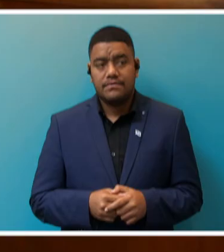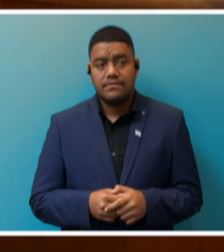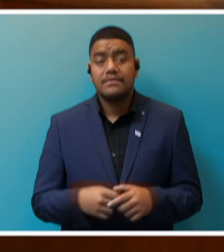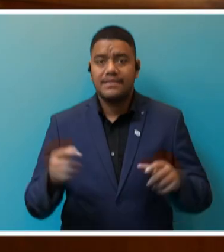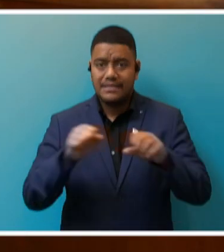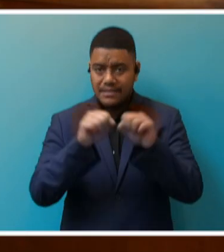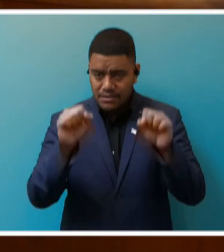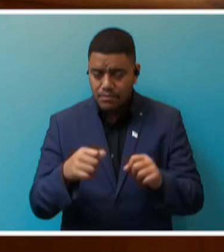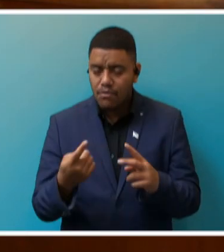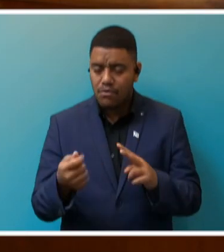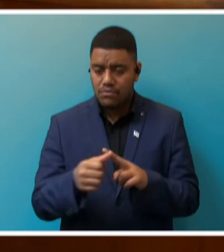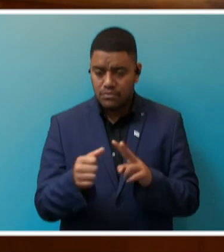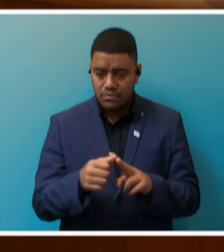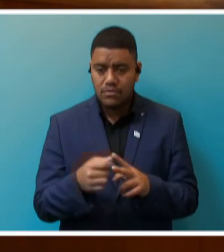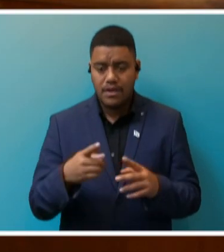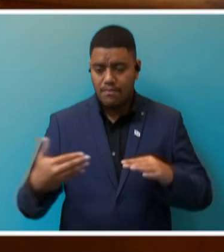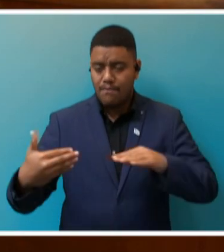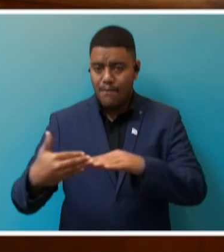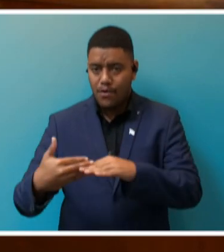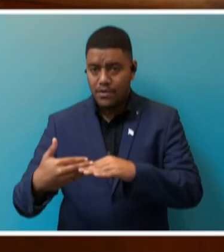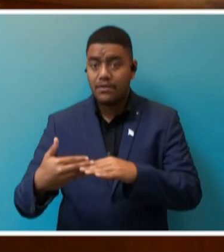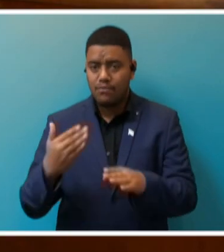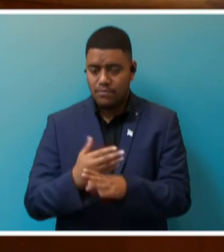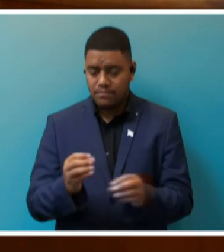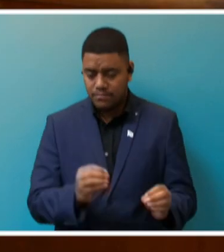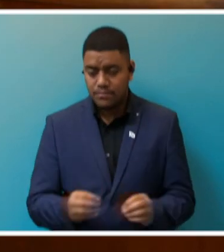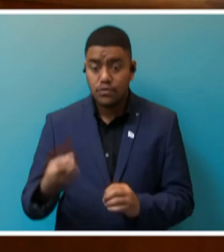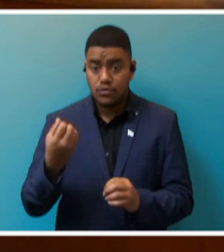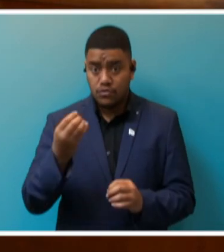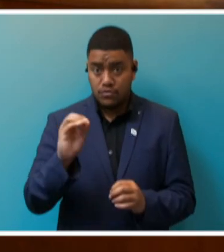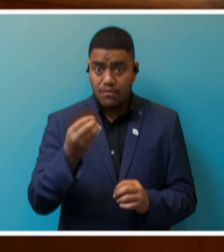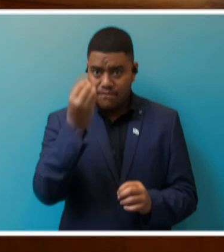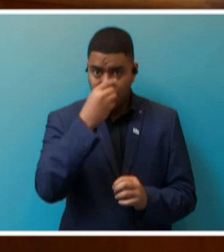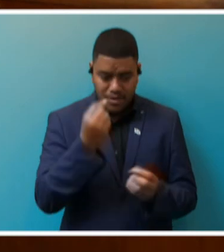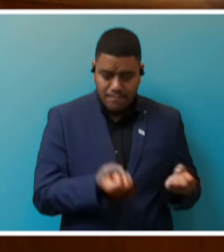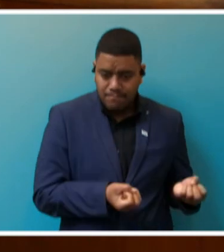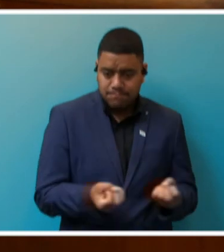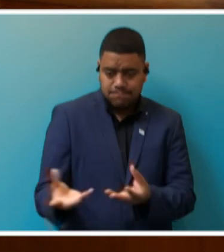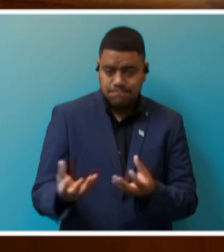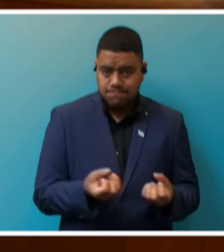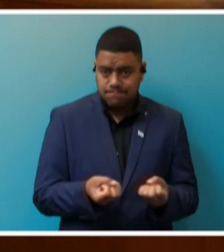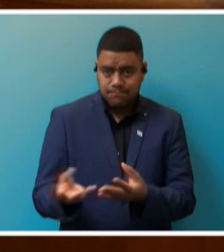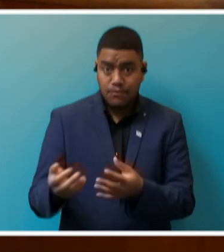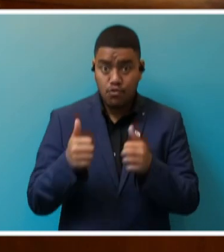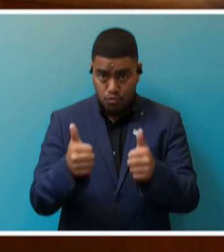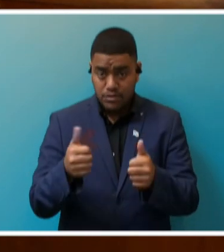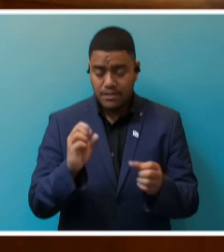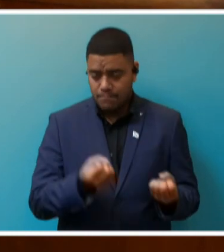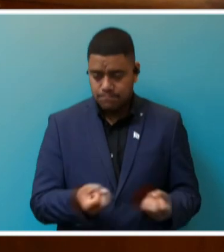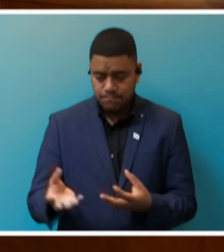systems, and port operations, so that goods can move more efficiently and reliably across